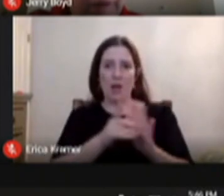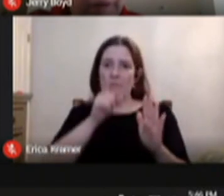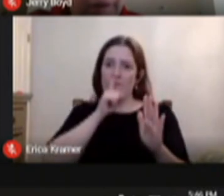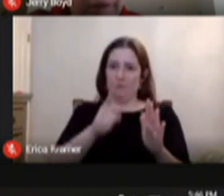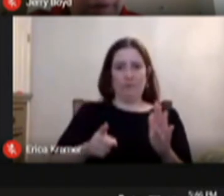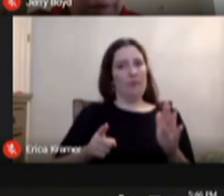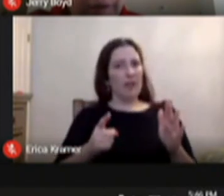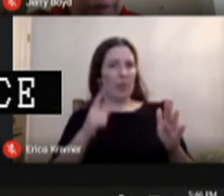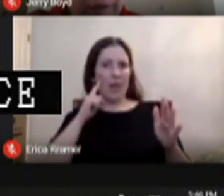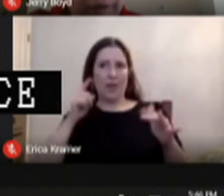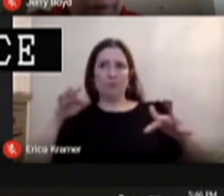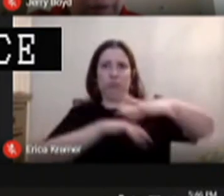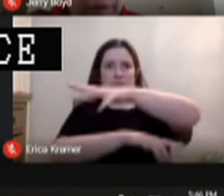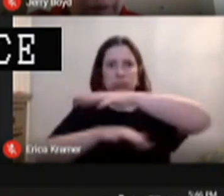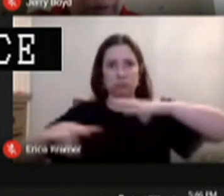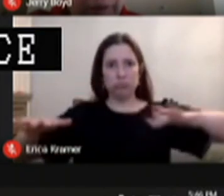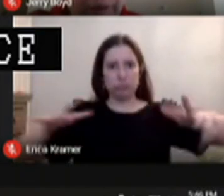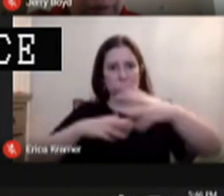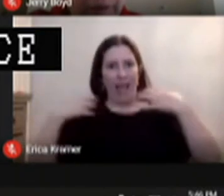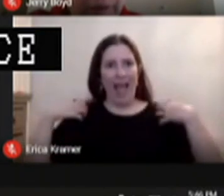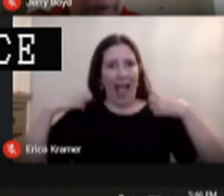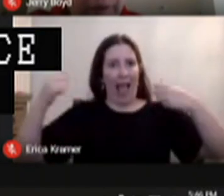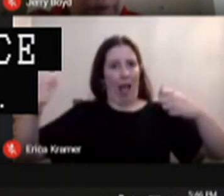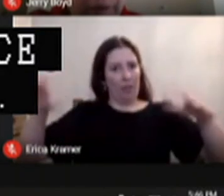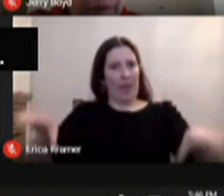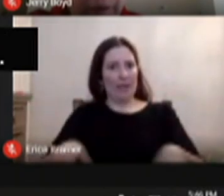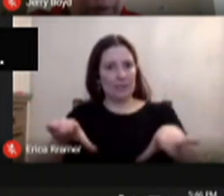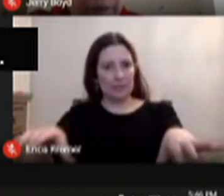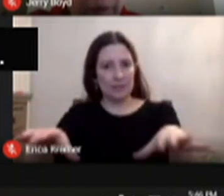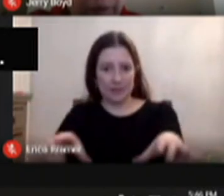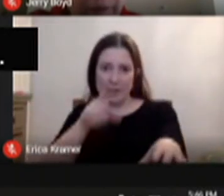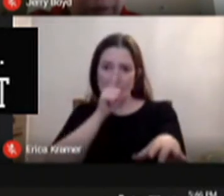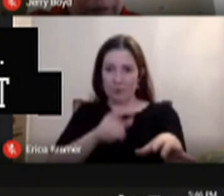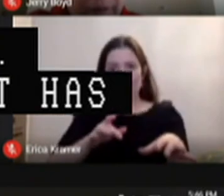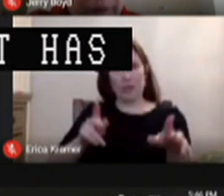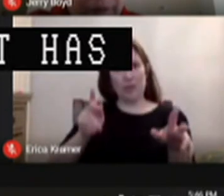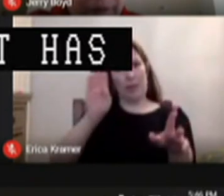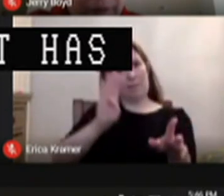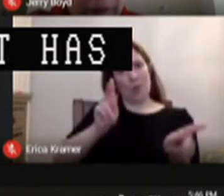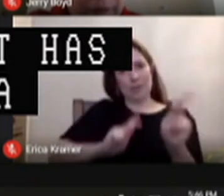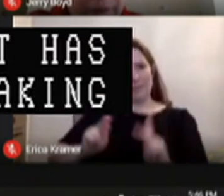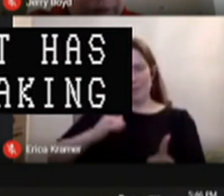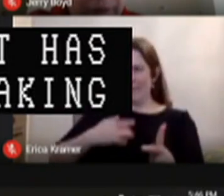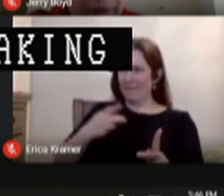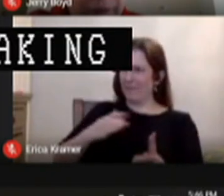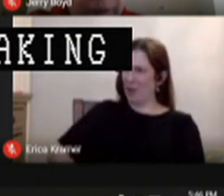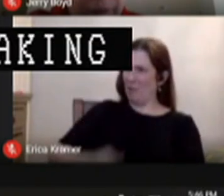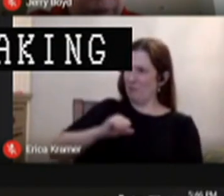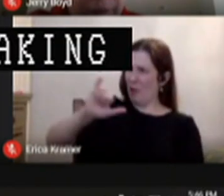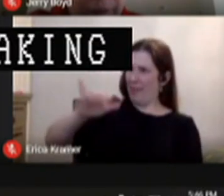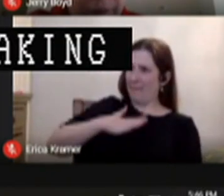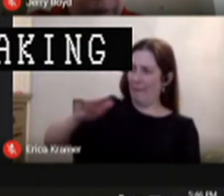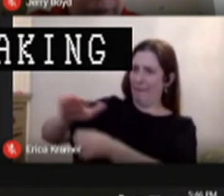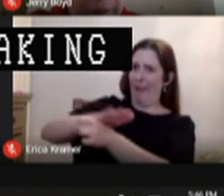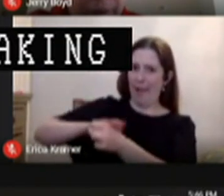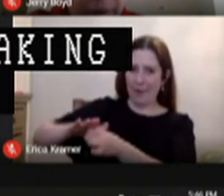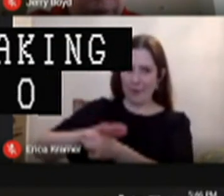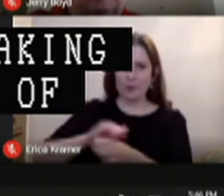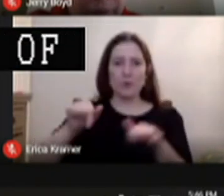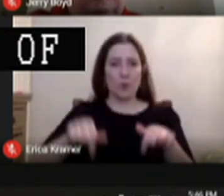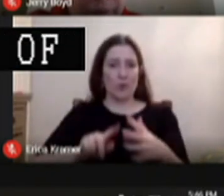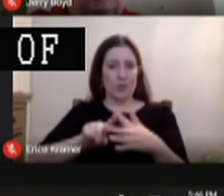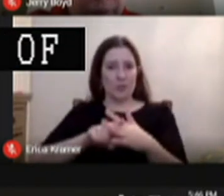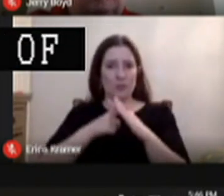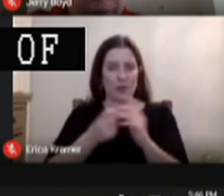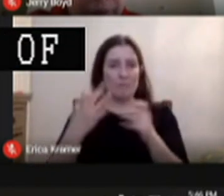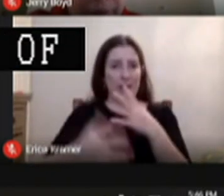So that really launched a process which has been several years in the making, starting with a master plan of both the building and the plaza led by Reed Hildebrandt